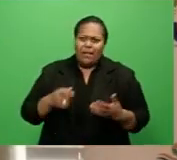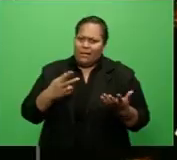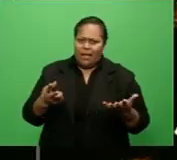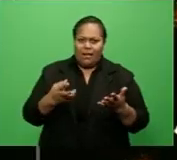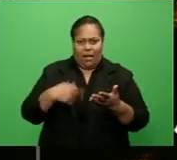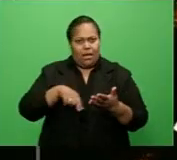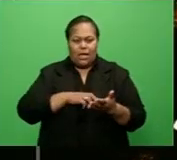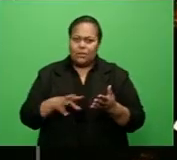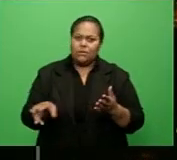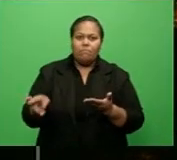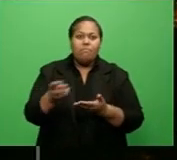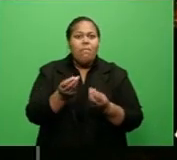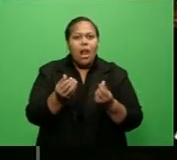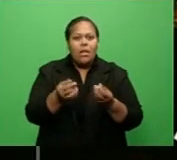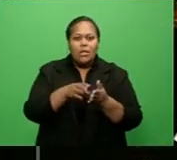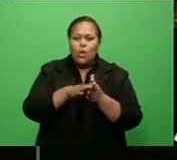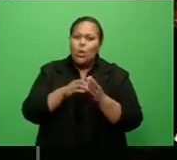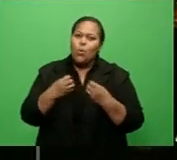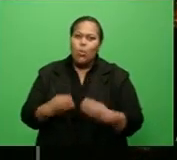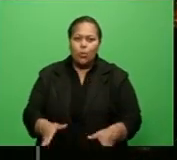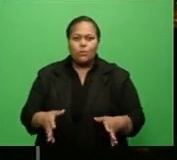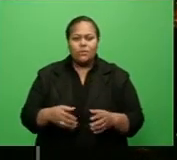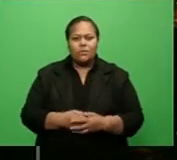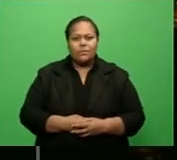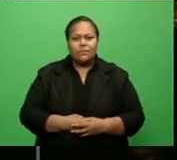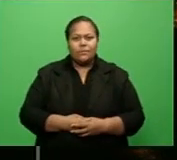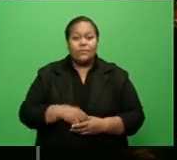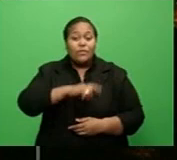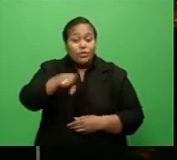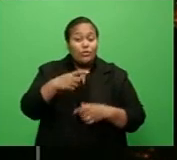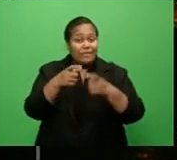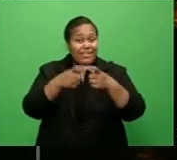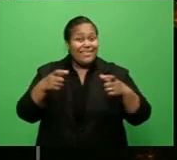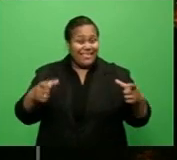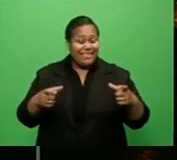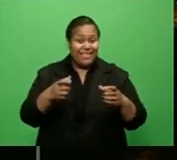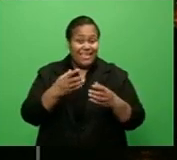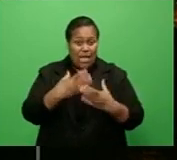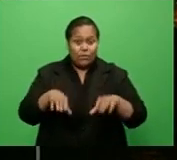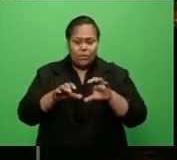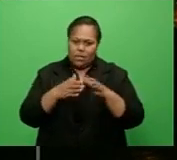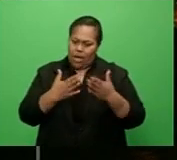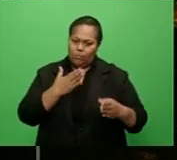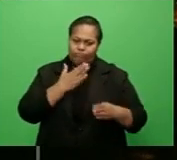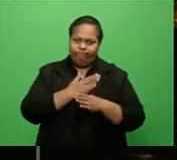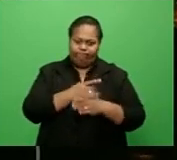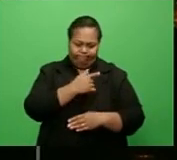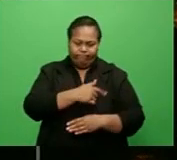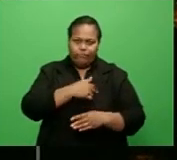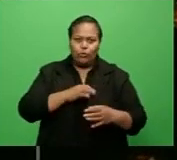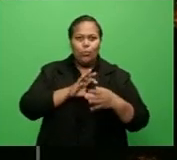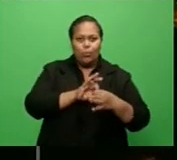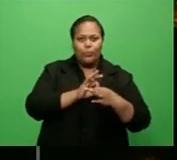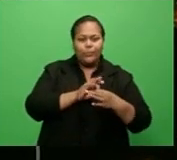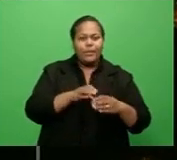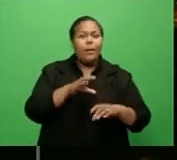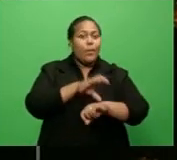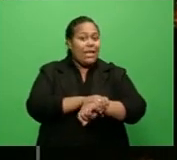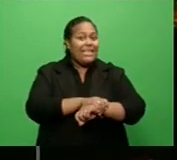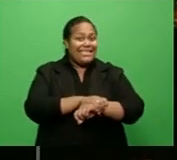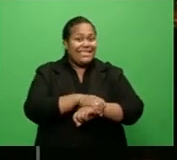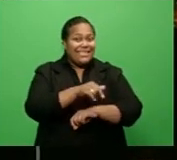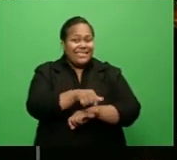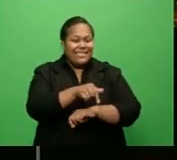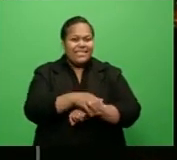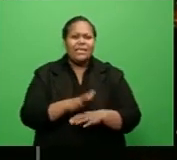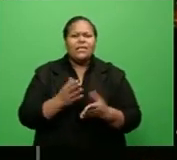loses. The Suva City Council is committed to working with the Fiji Police Force to maintain a crime-free environment in the Central